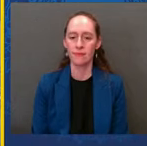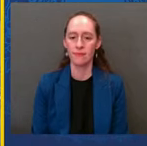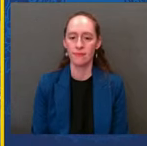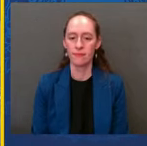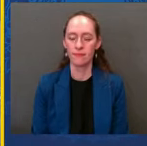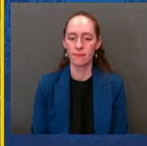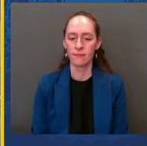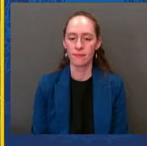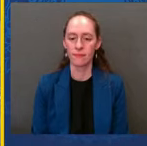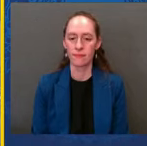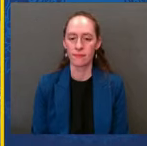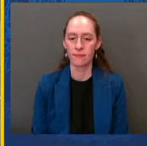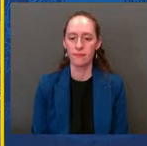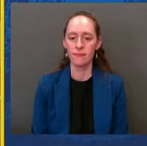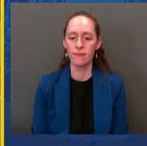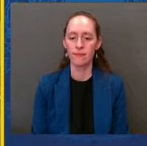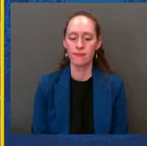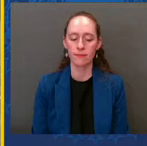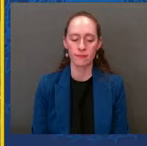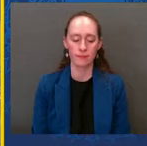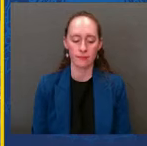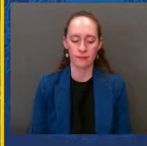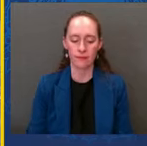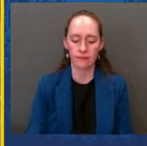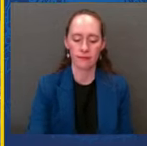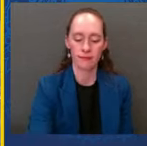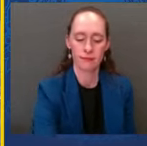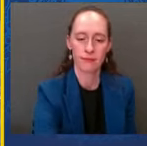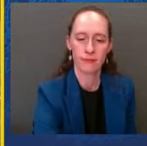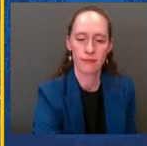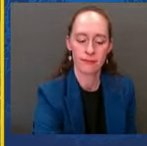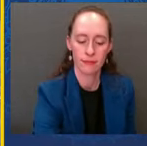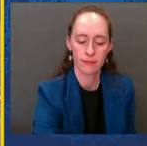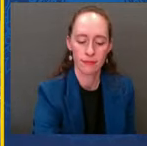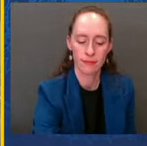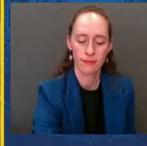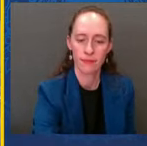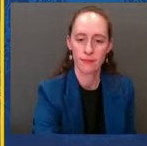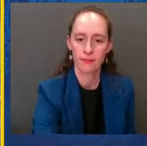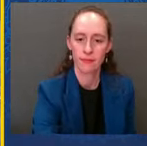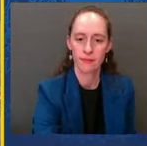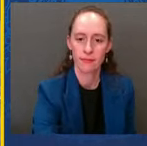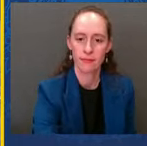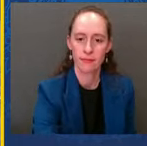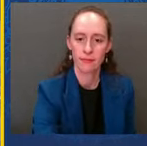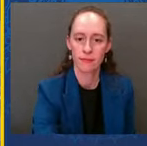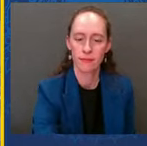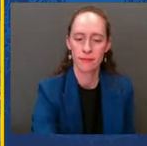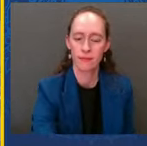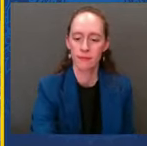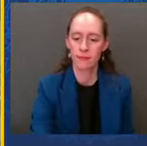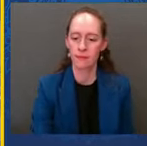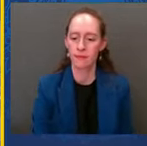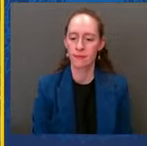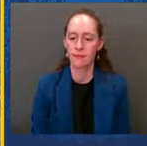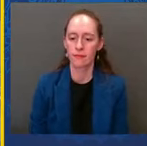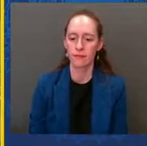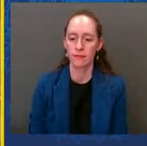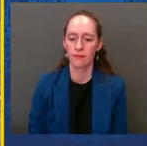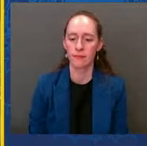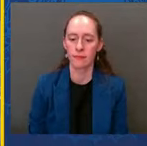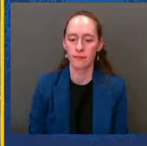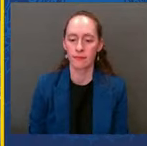Szanowni Państwo, powitajmy 46. prezydenta Stanów Zjednoczonych Ameryki, pana Joe